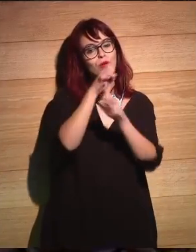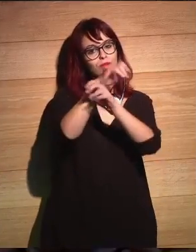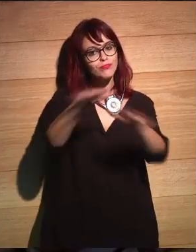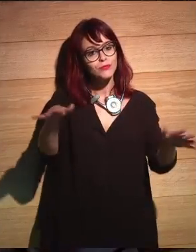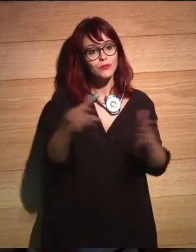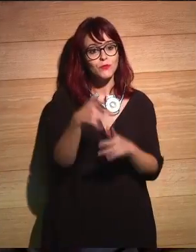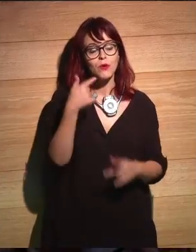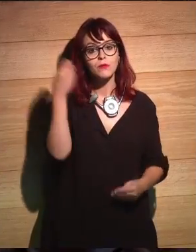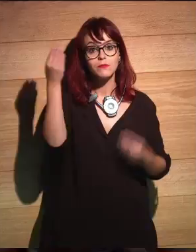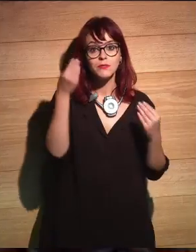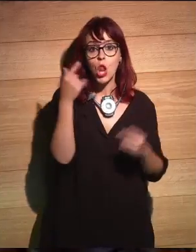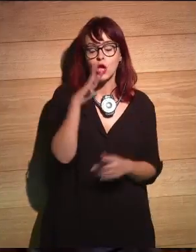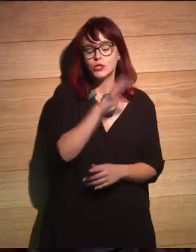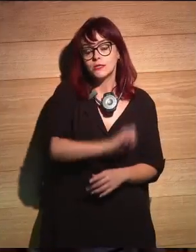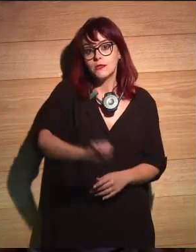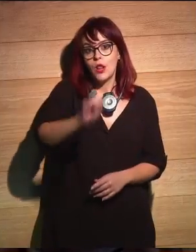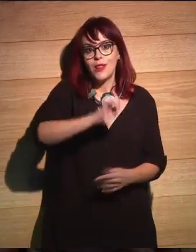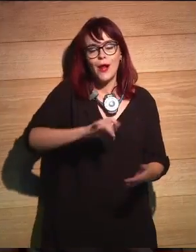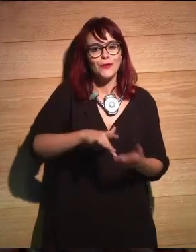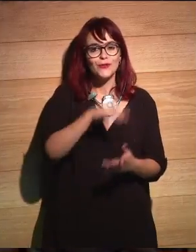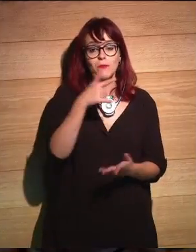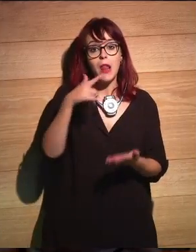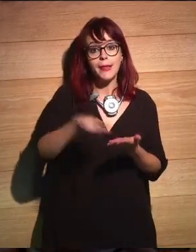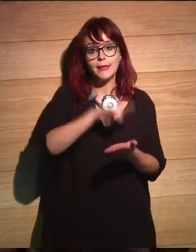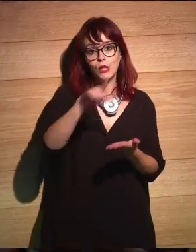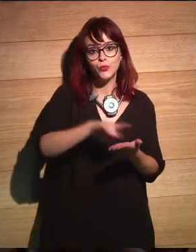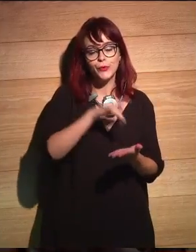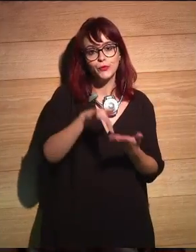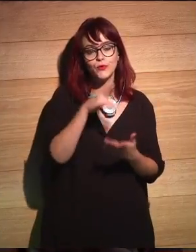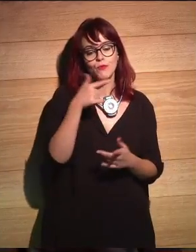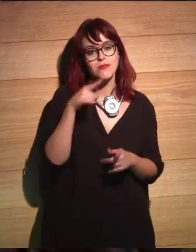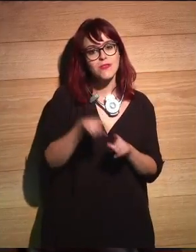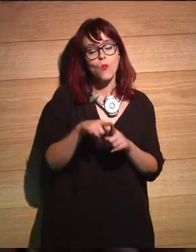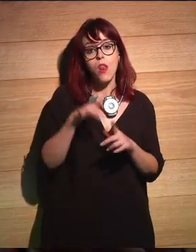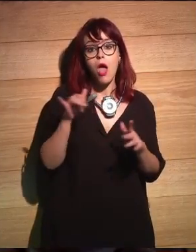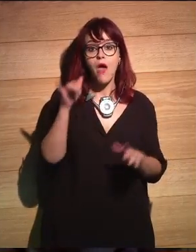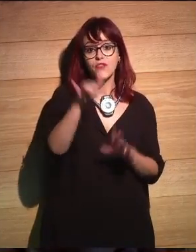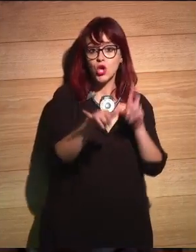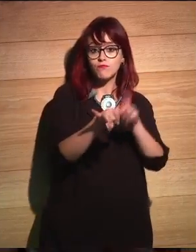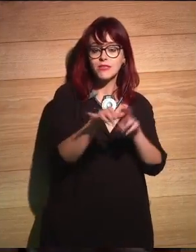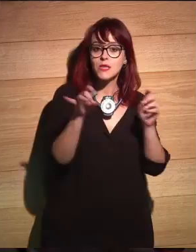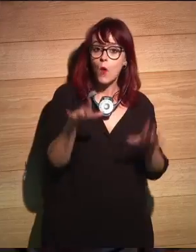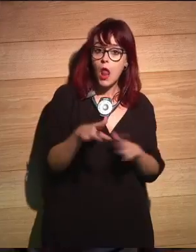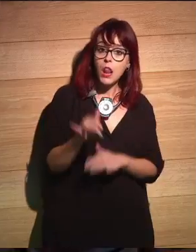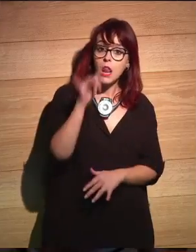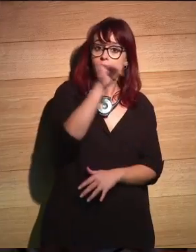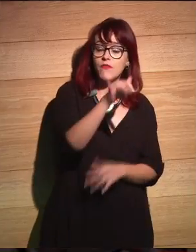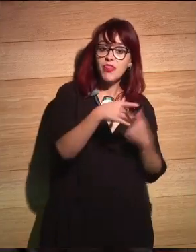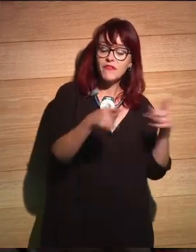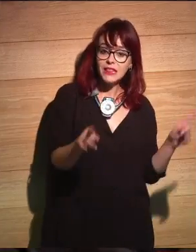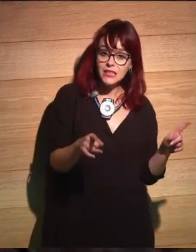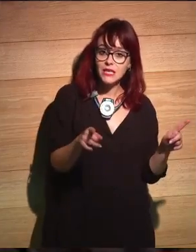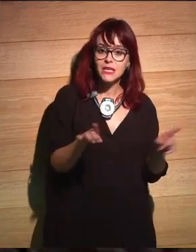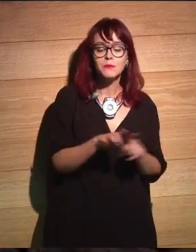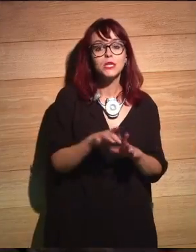that reaches people, that touches people. What is extraordinary about literature is that it is very similar to taking